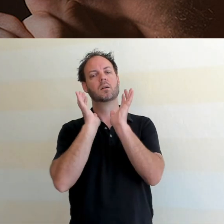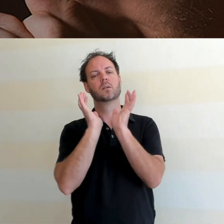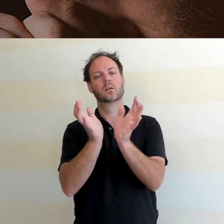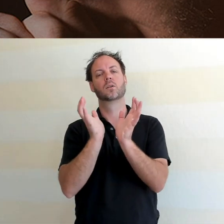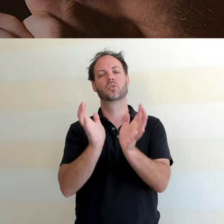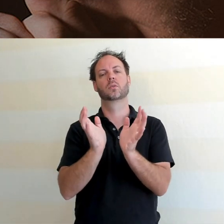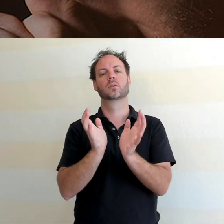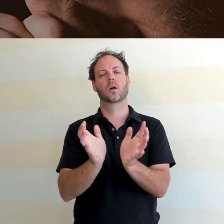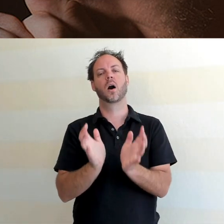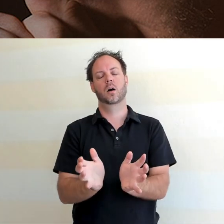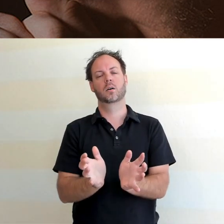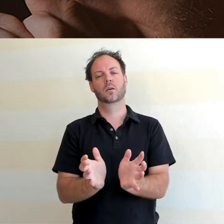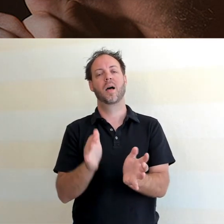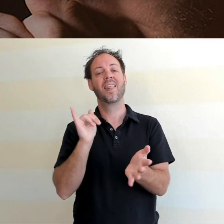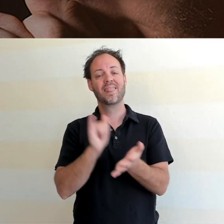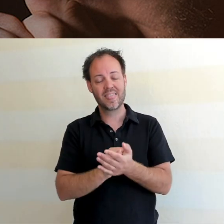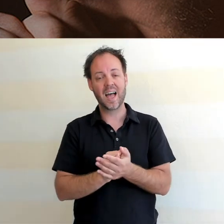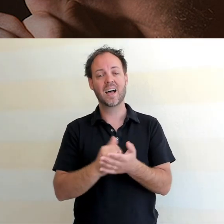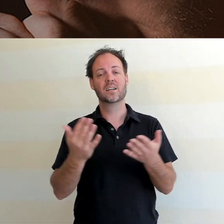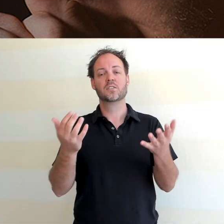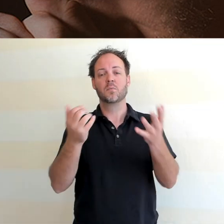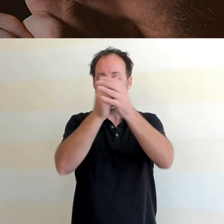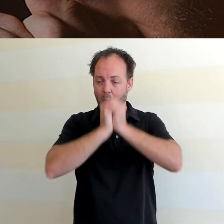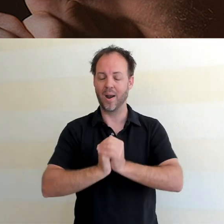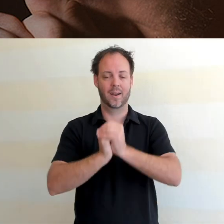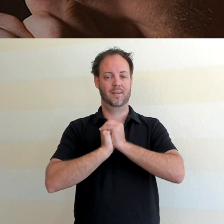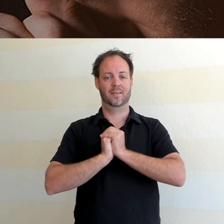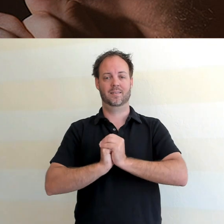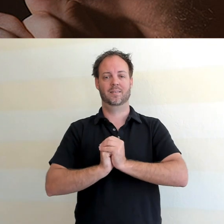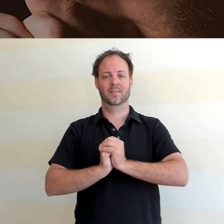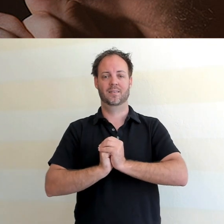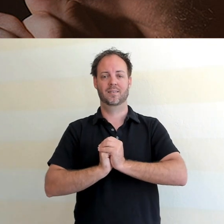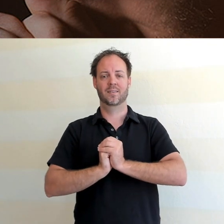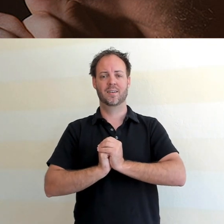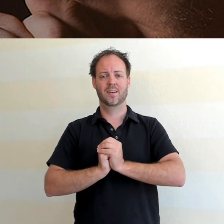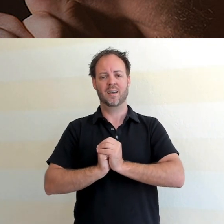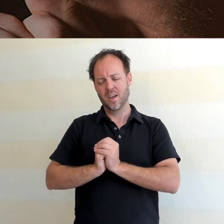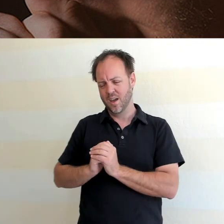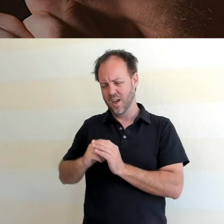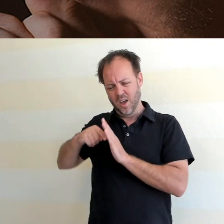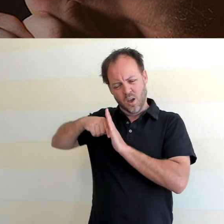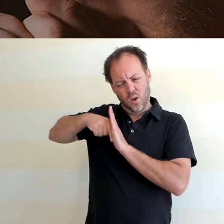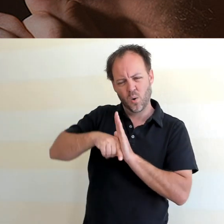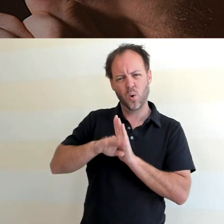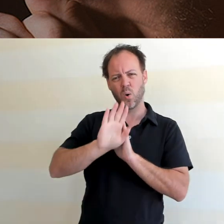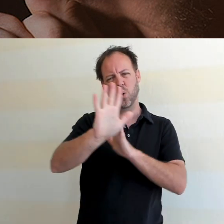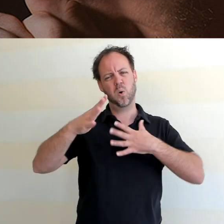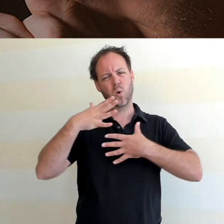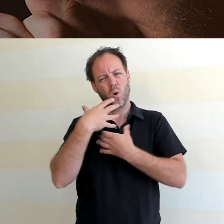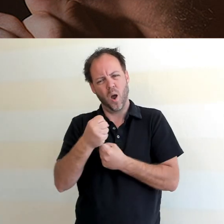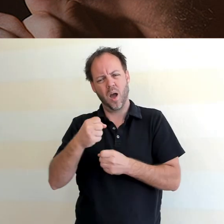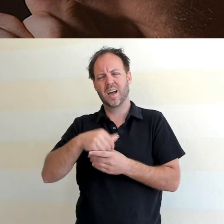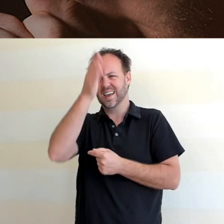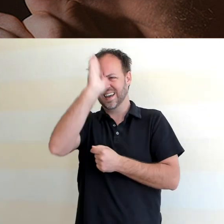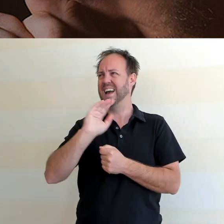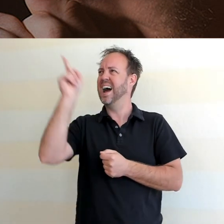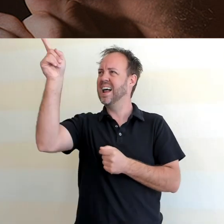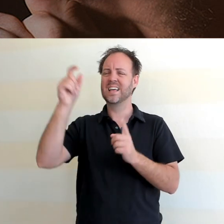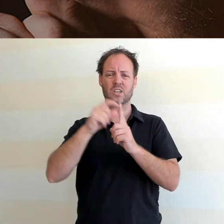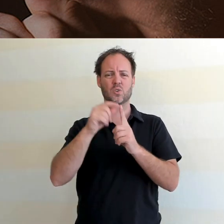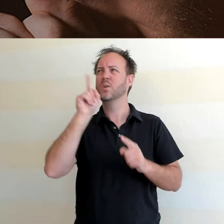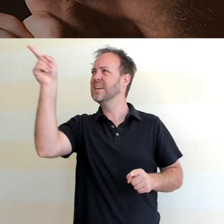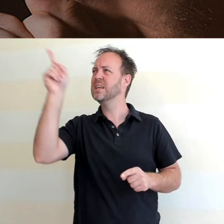him. That's what prayer is. Prayer deepens your confidence in God, his word, and